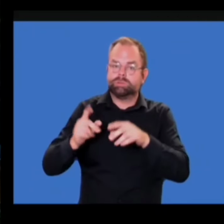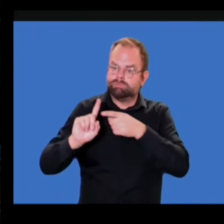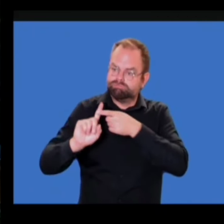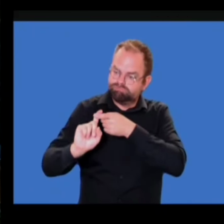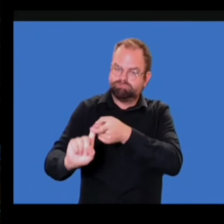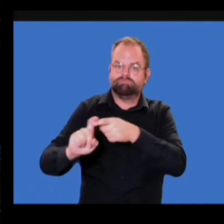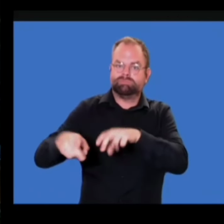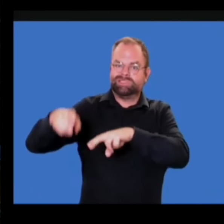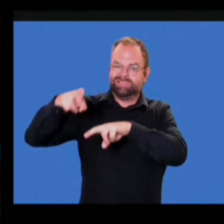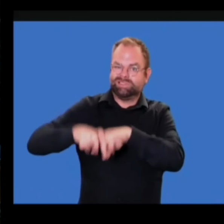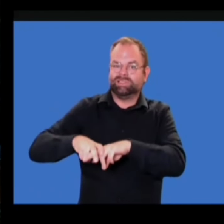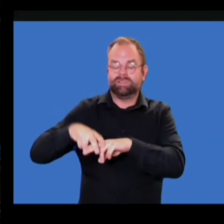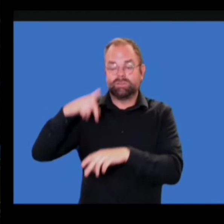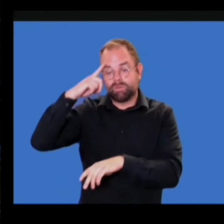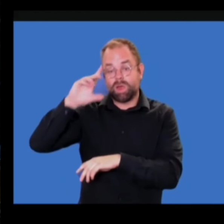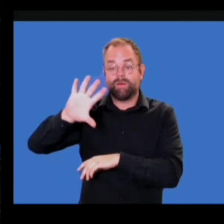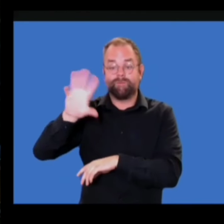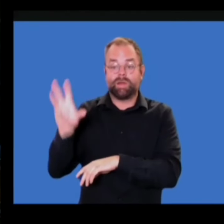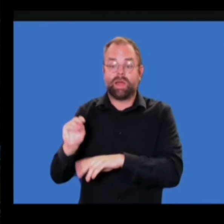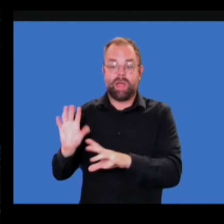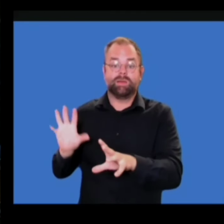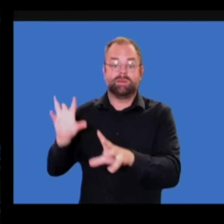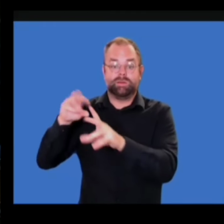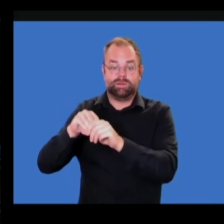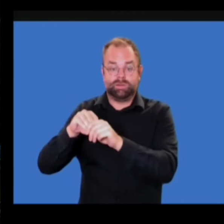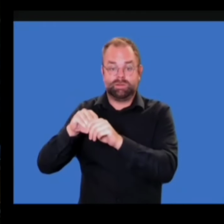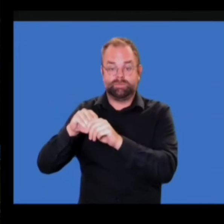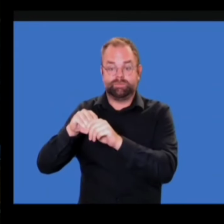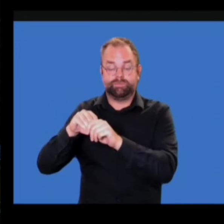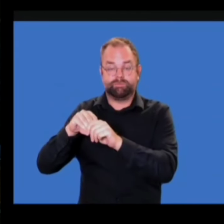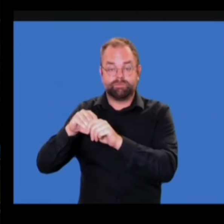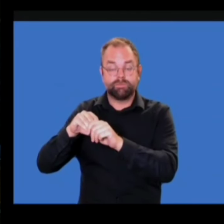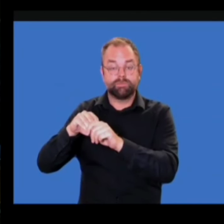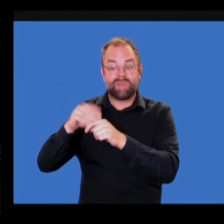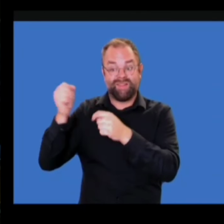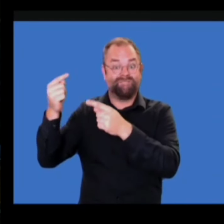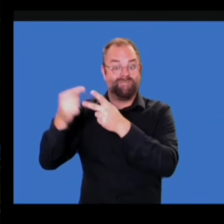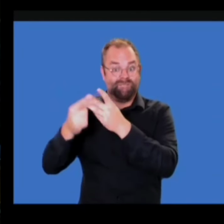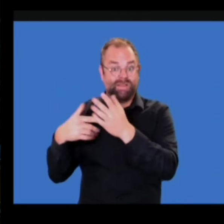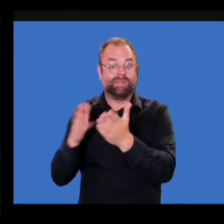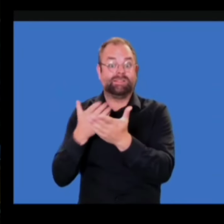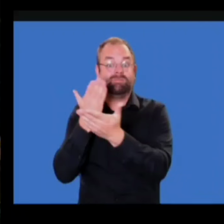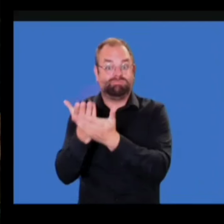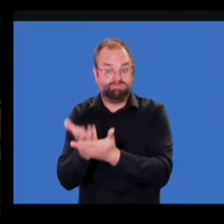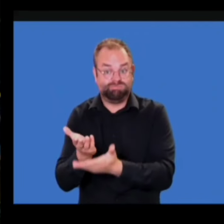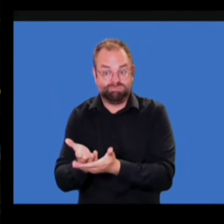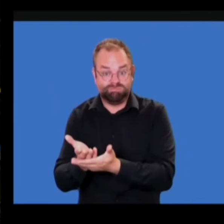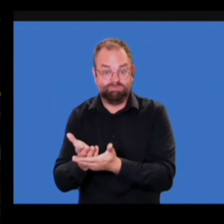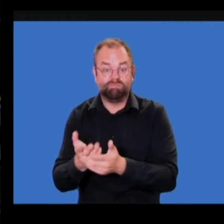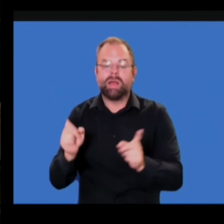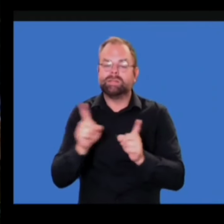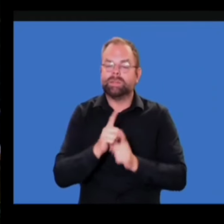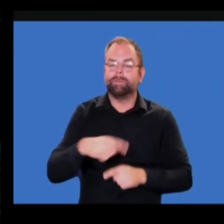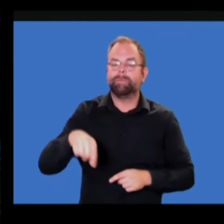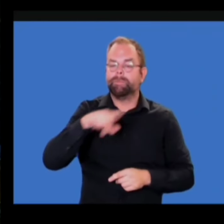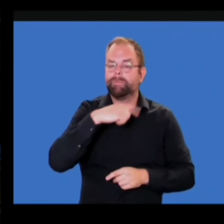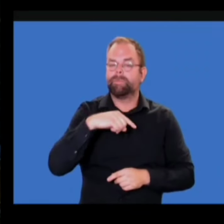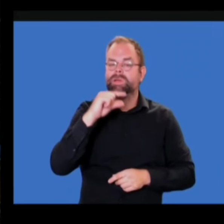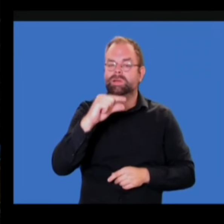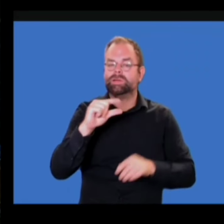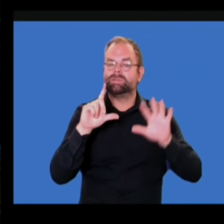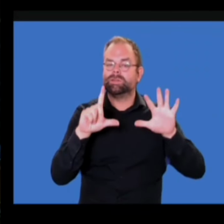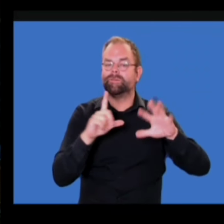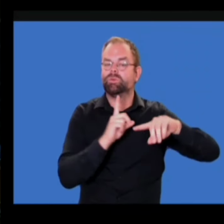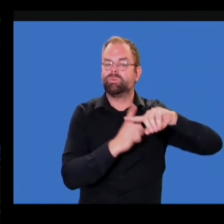innovation and digital cooperation. The rapid advancement of technology offers new avenues